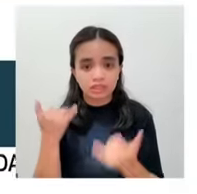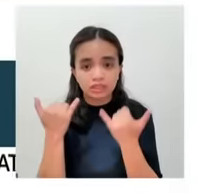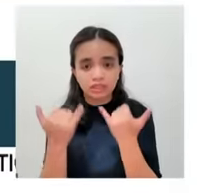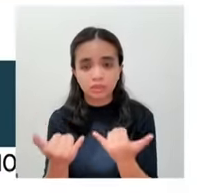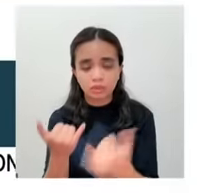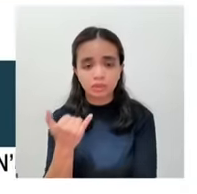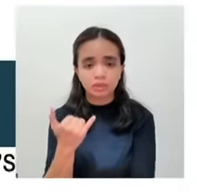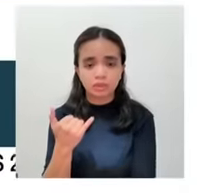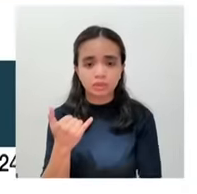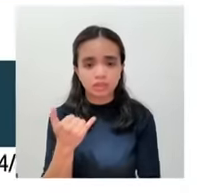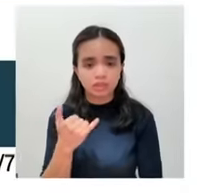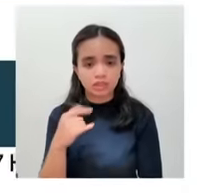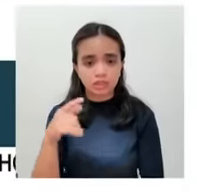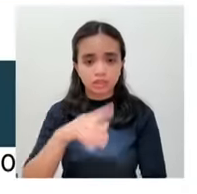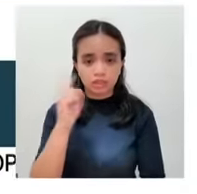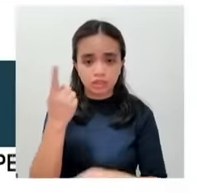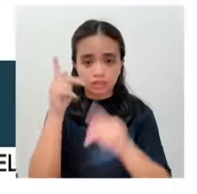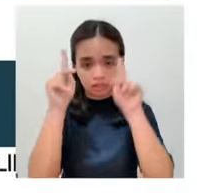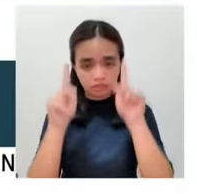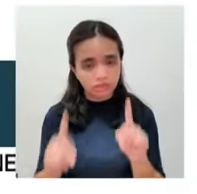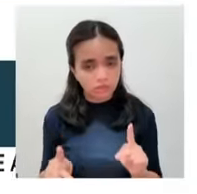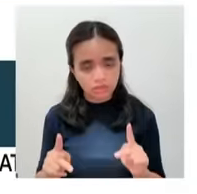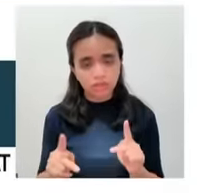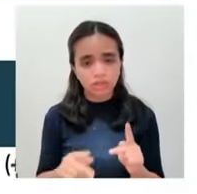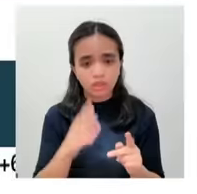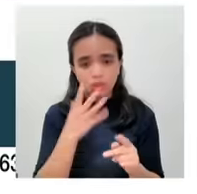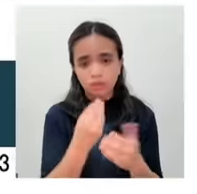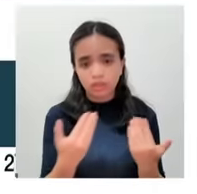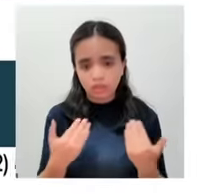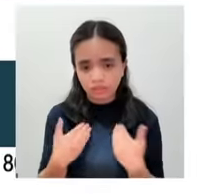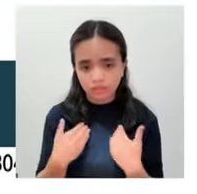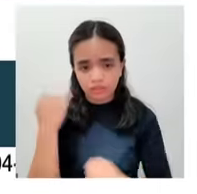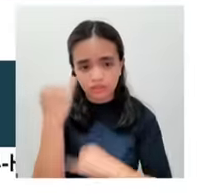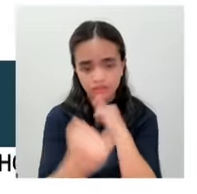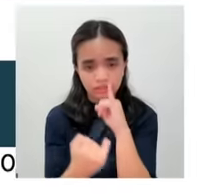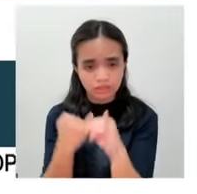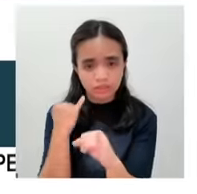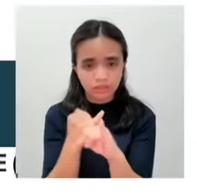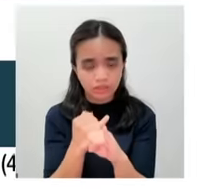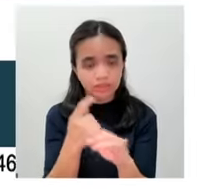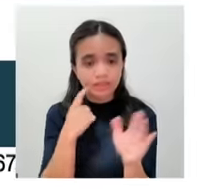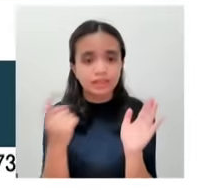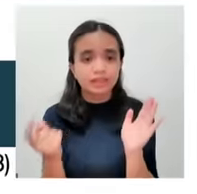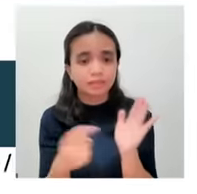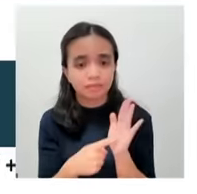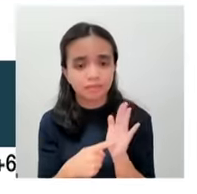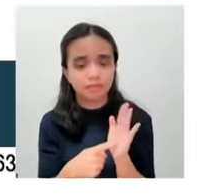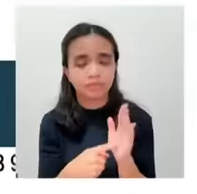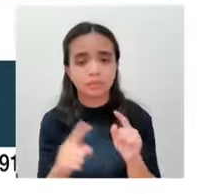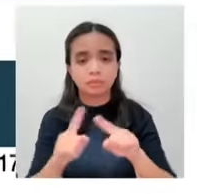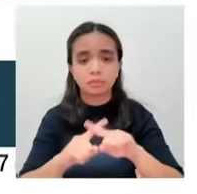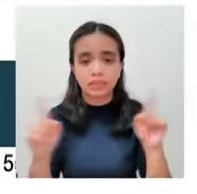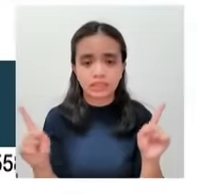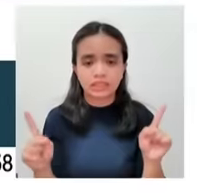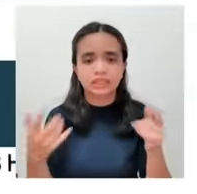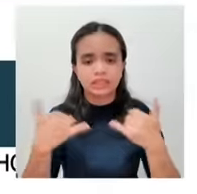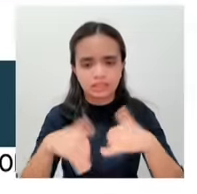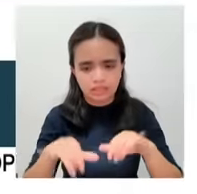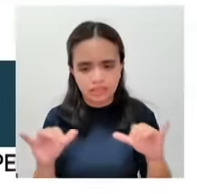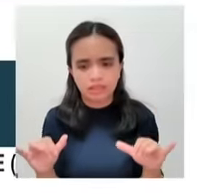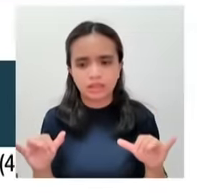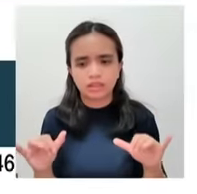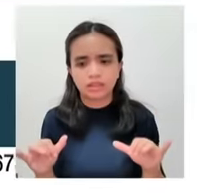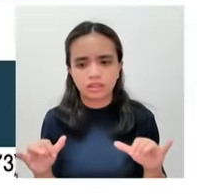Right now, the only person I see na nagkaroon na ng international recognition, pero ganun pa rin at